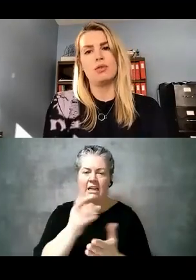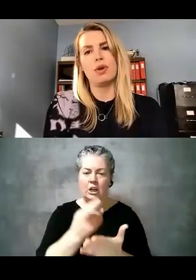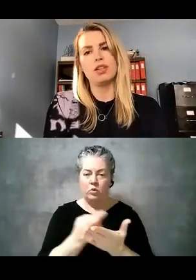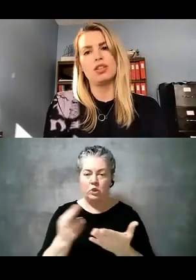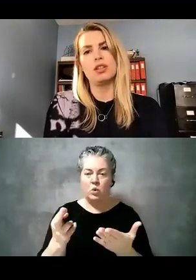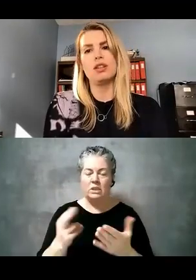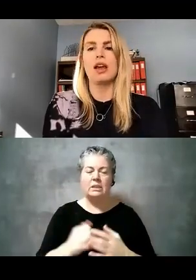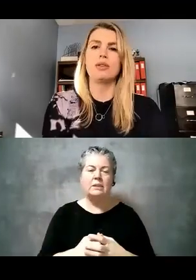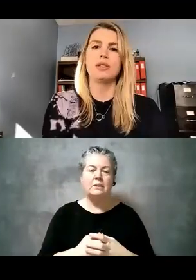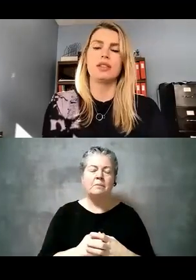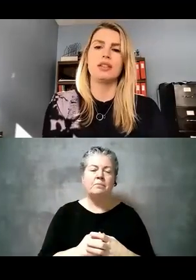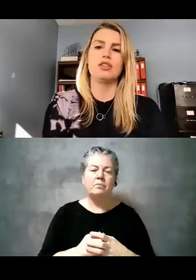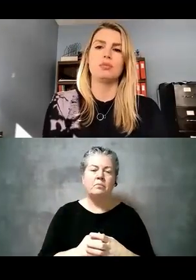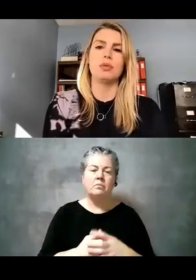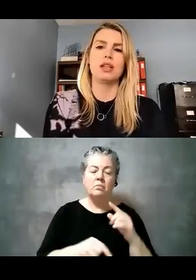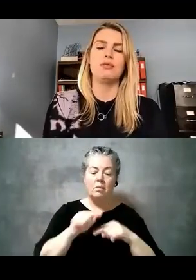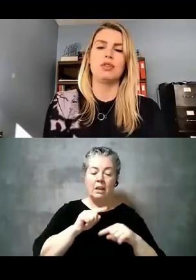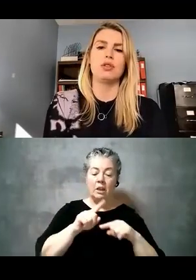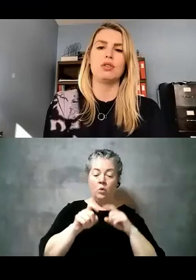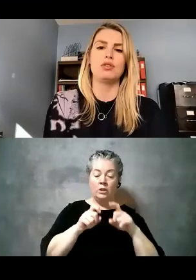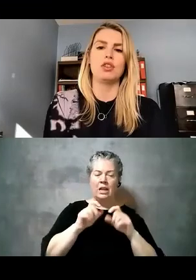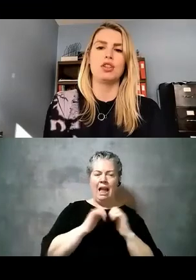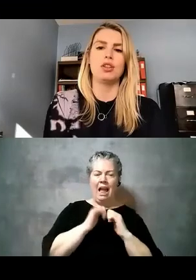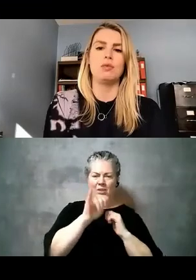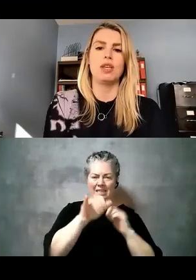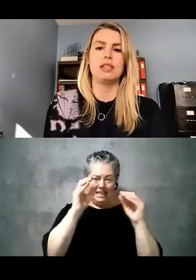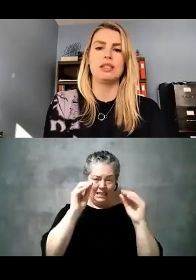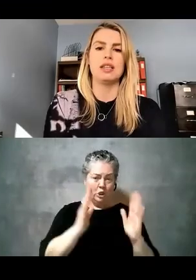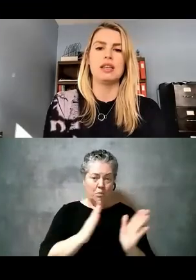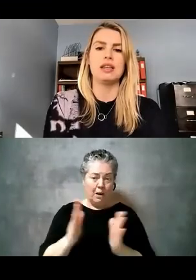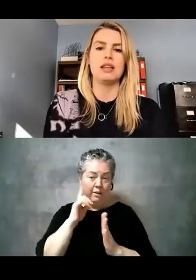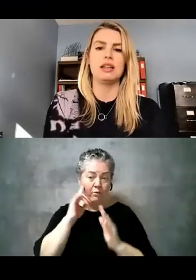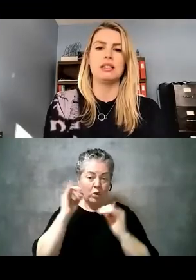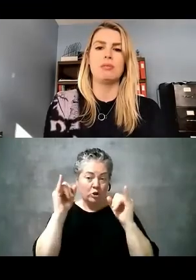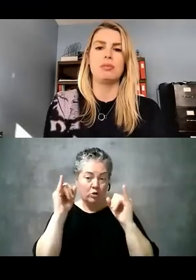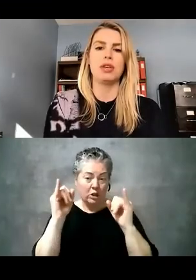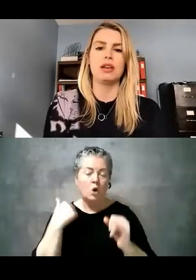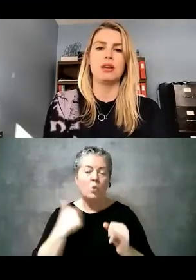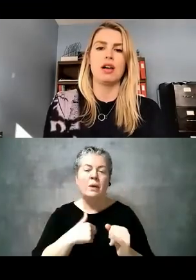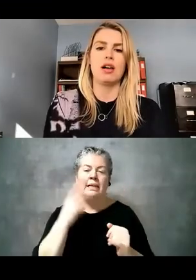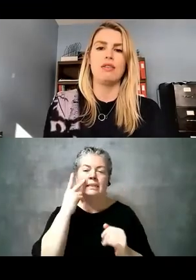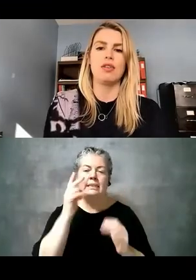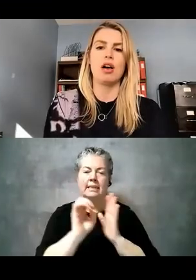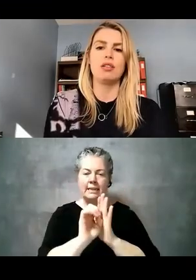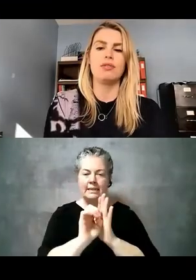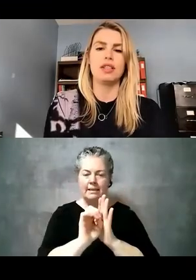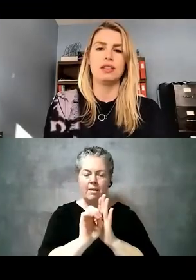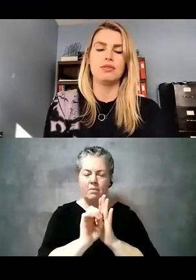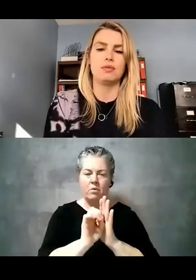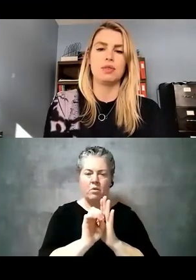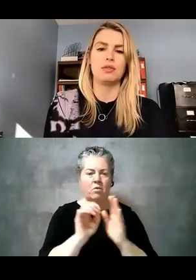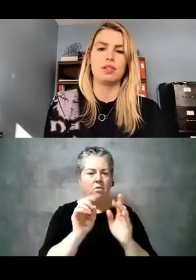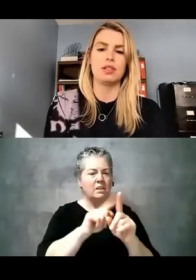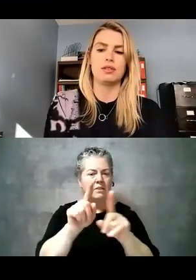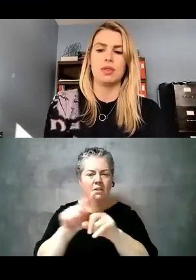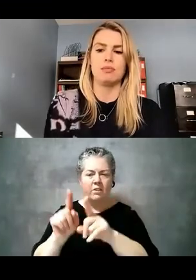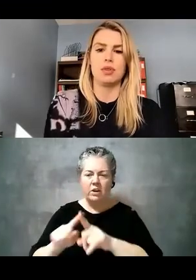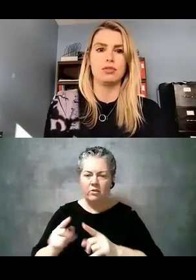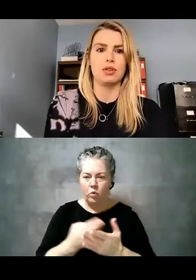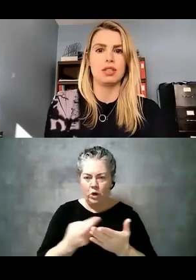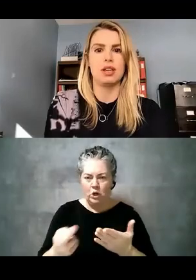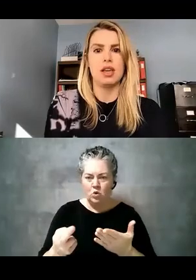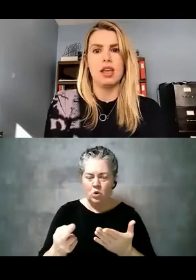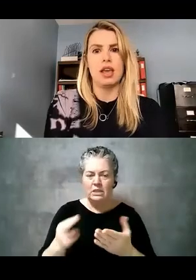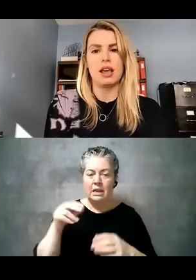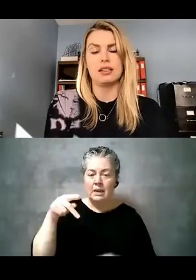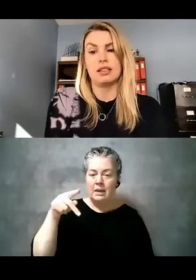to the question, how is this teacher planning for her instruction? We can see an example here of all of these different resources within